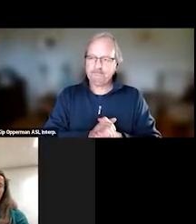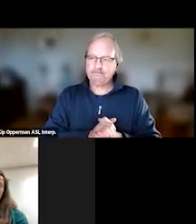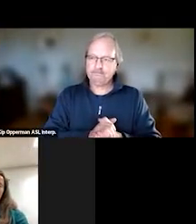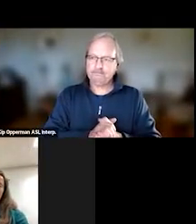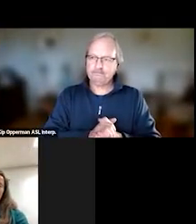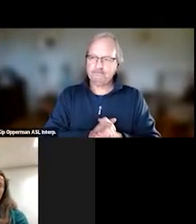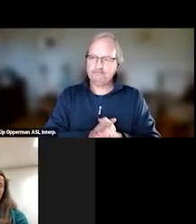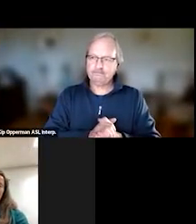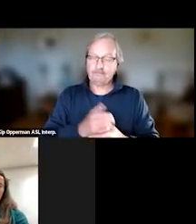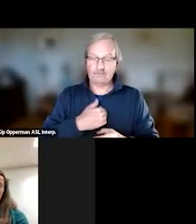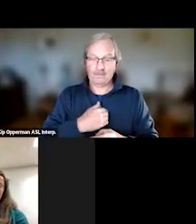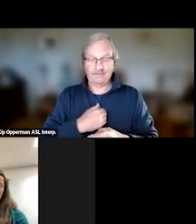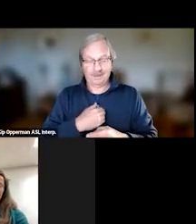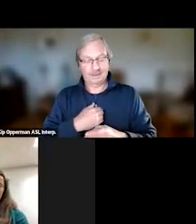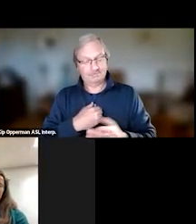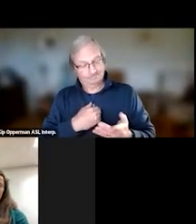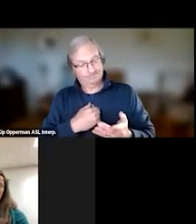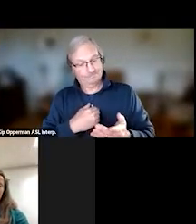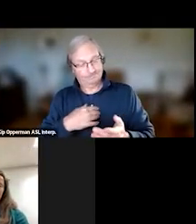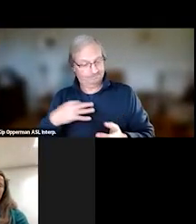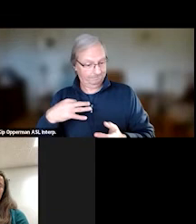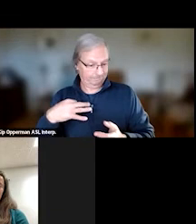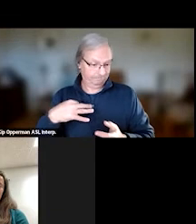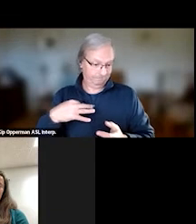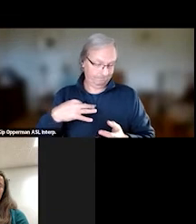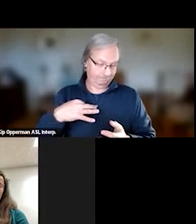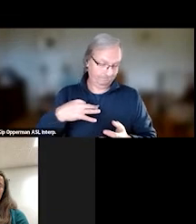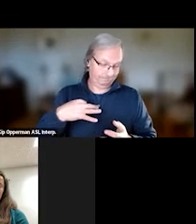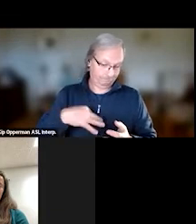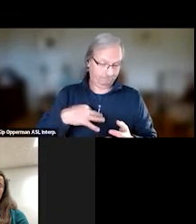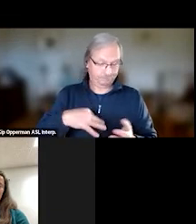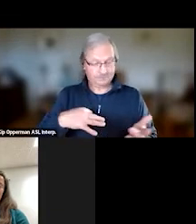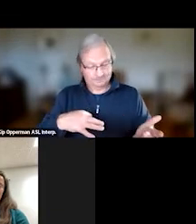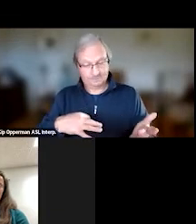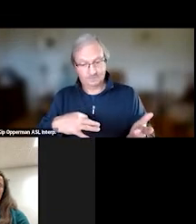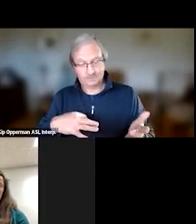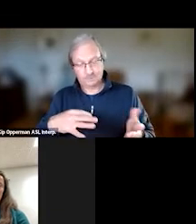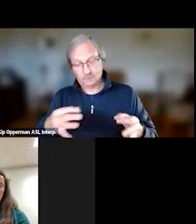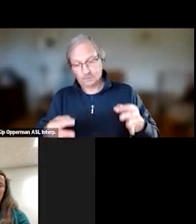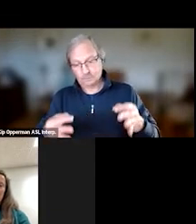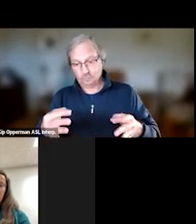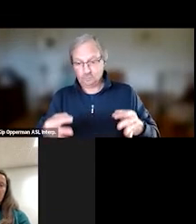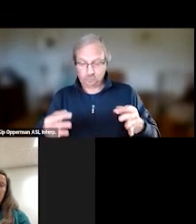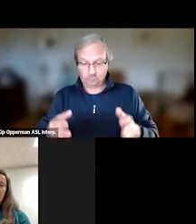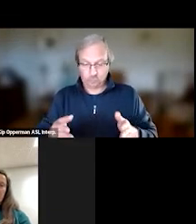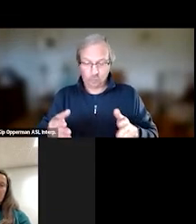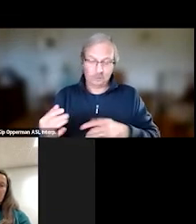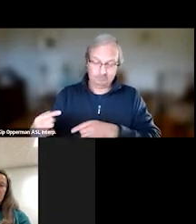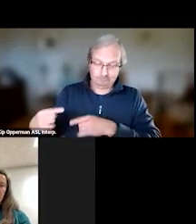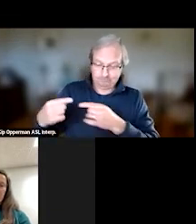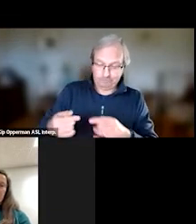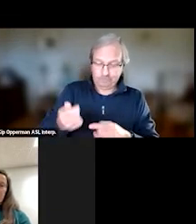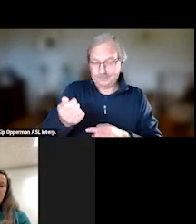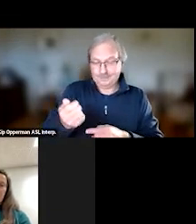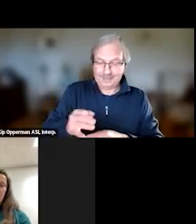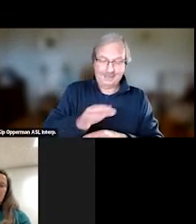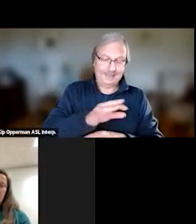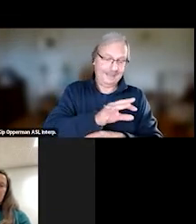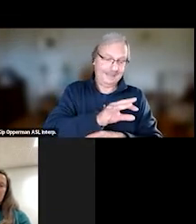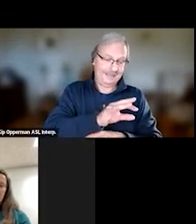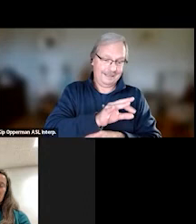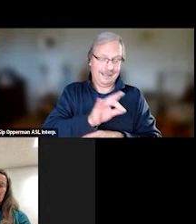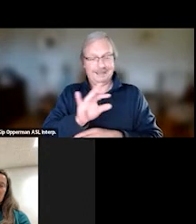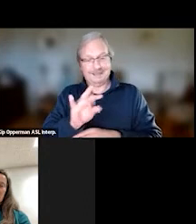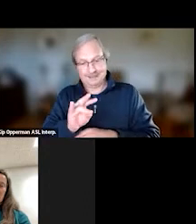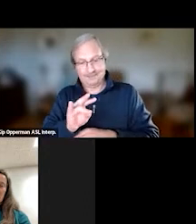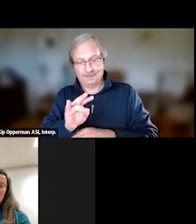I've had the privilege of serving as a judge in the Mahoning County Common Pleas Court since 1997, and I've